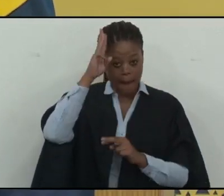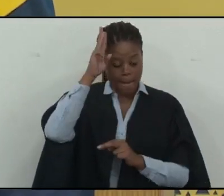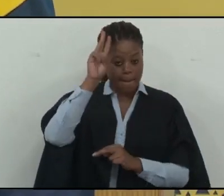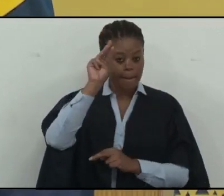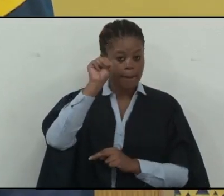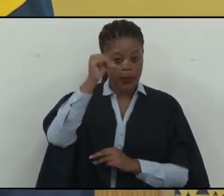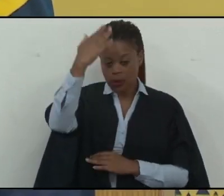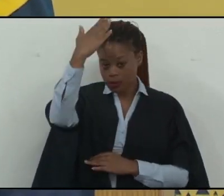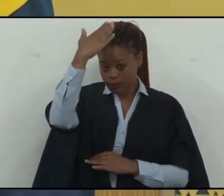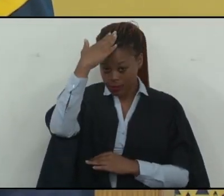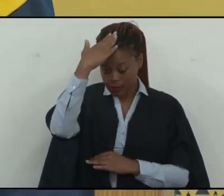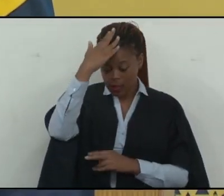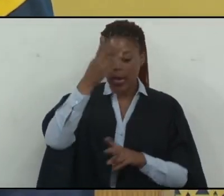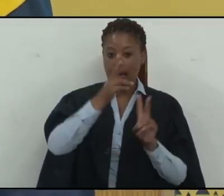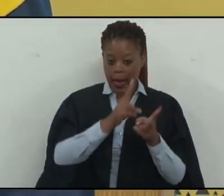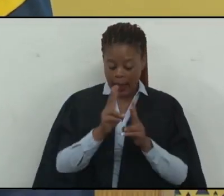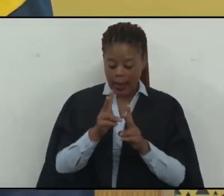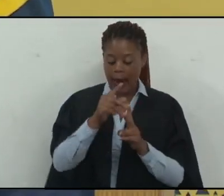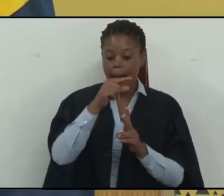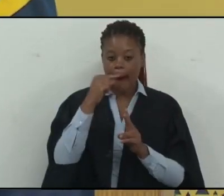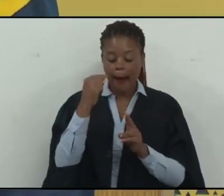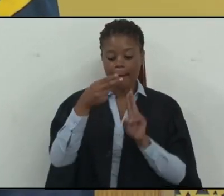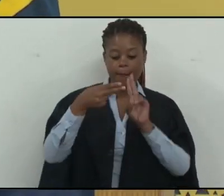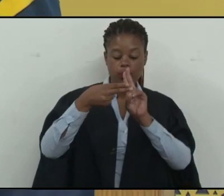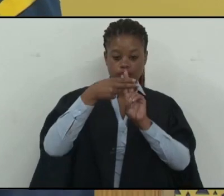#MandelaGrad. I'll repeat that,